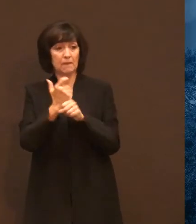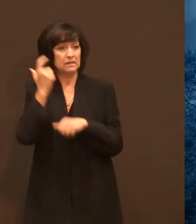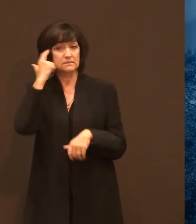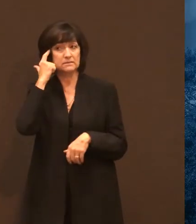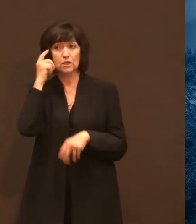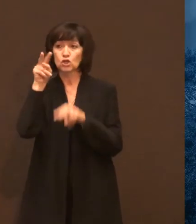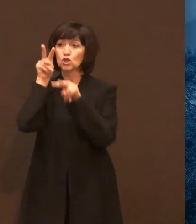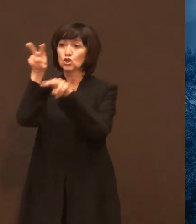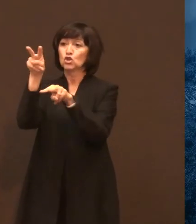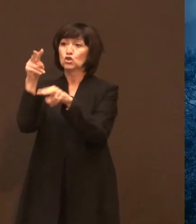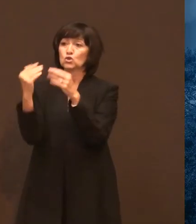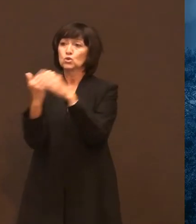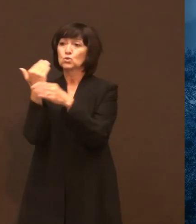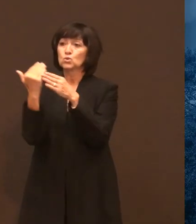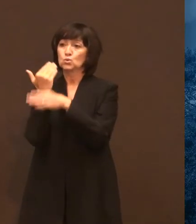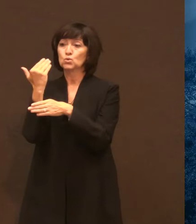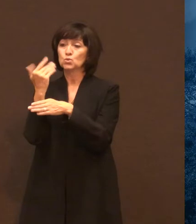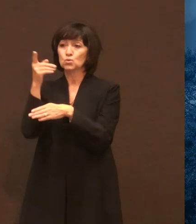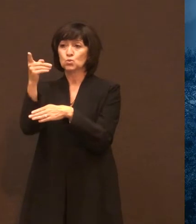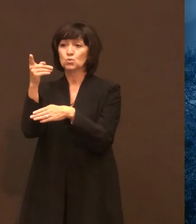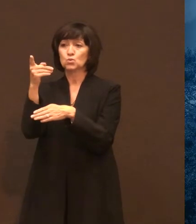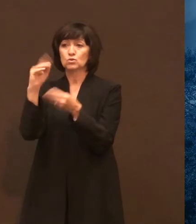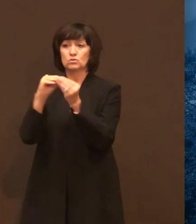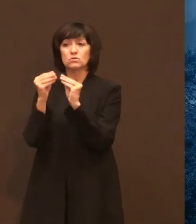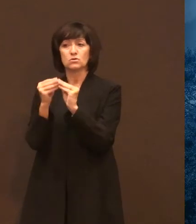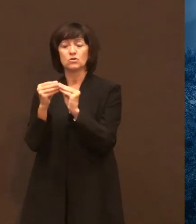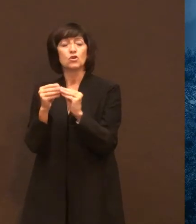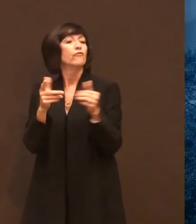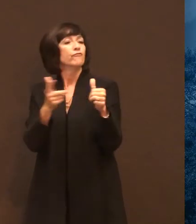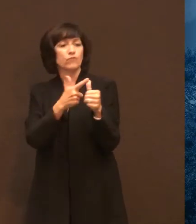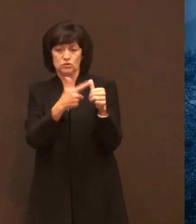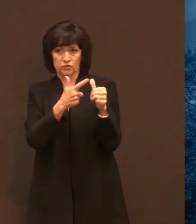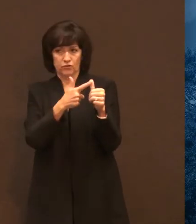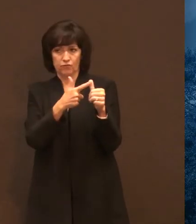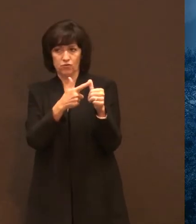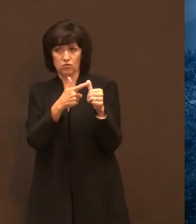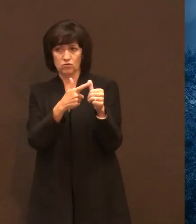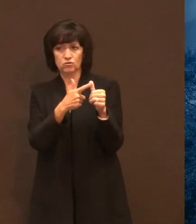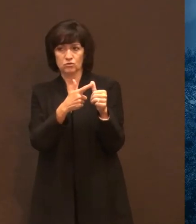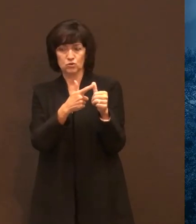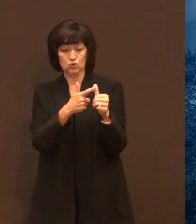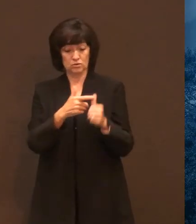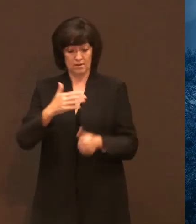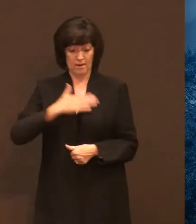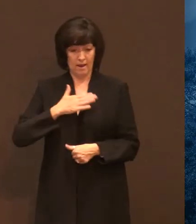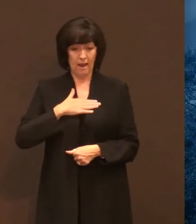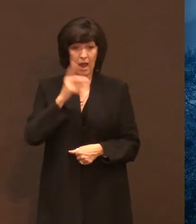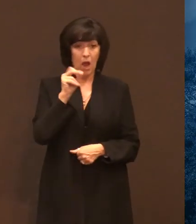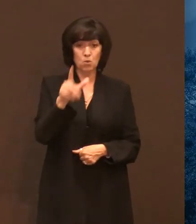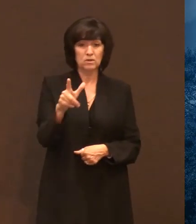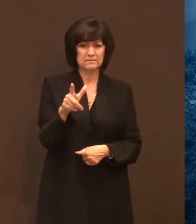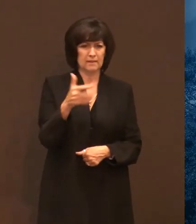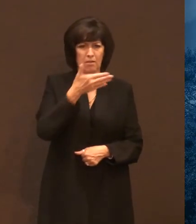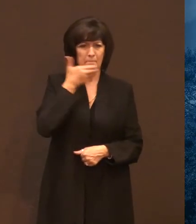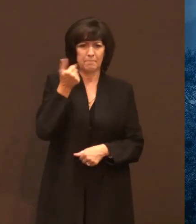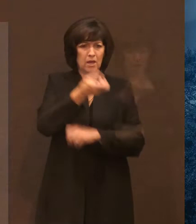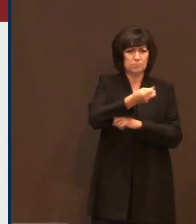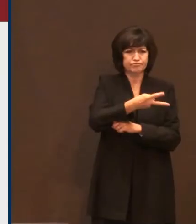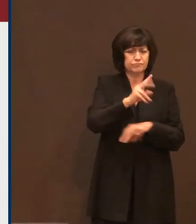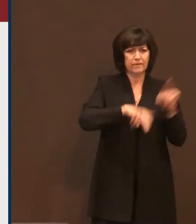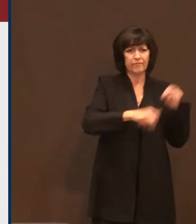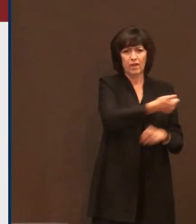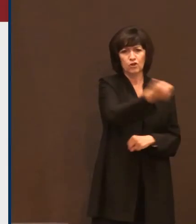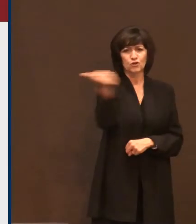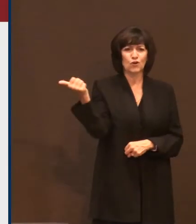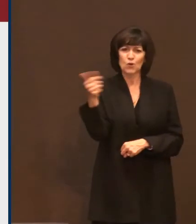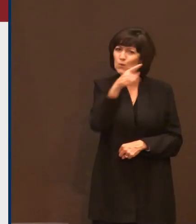new positives? Basically, we have 2 days. First of all, we're in a better position, percent positives, and you knew you were going to